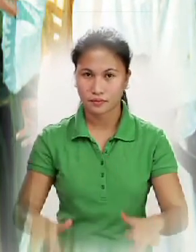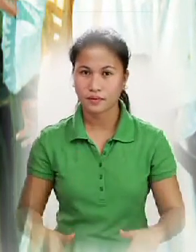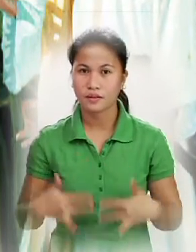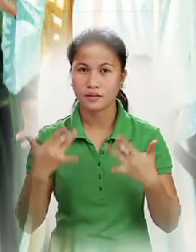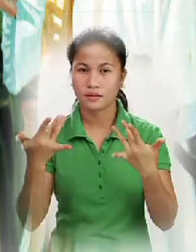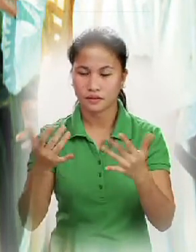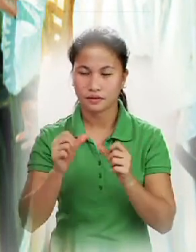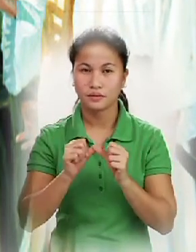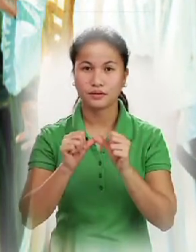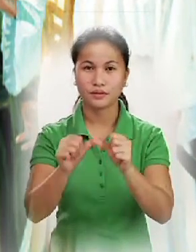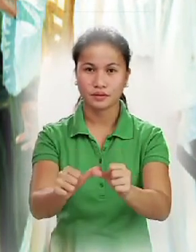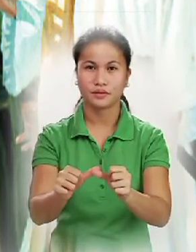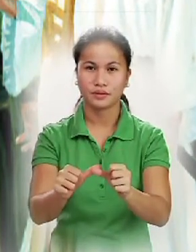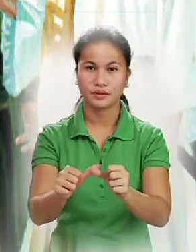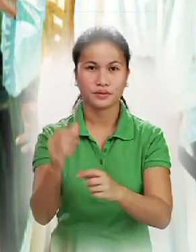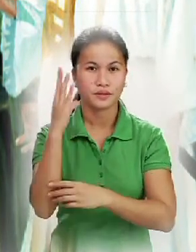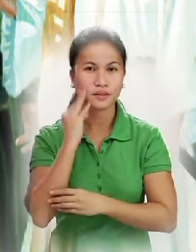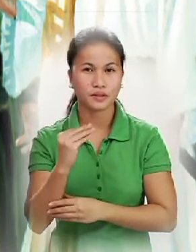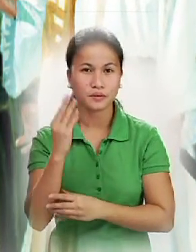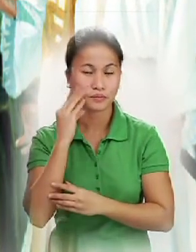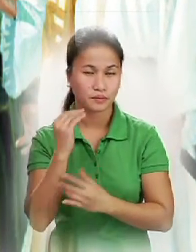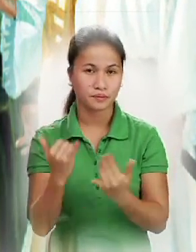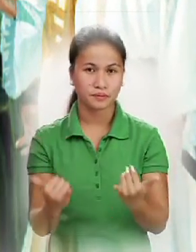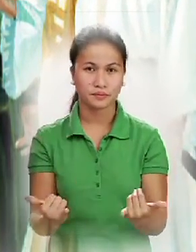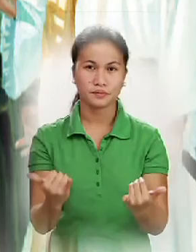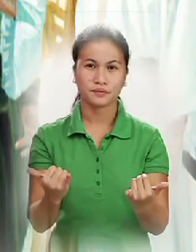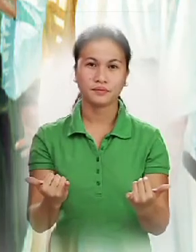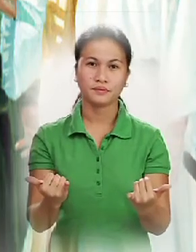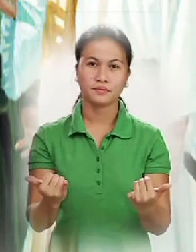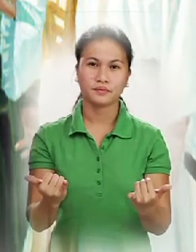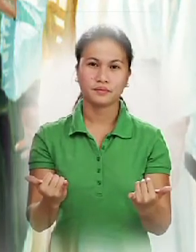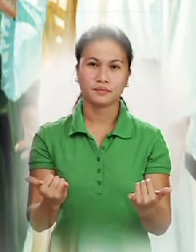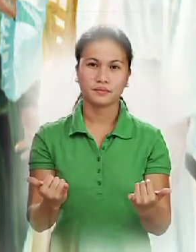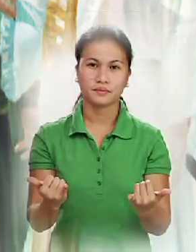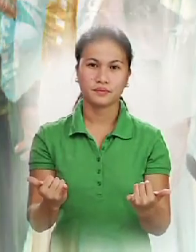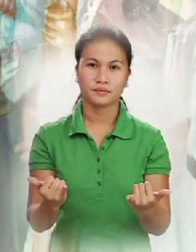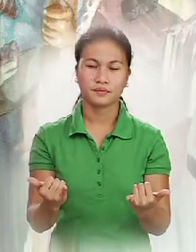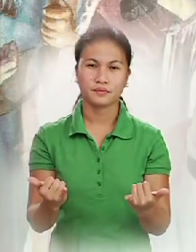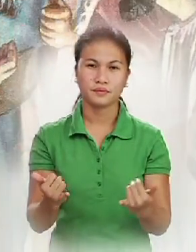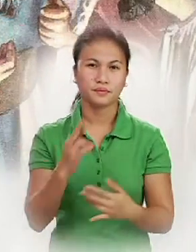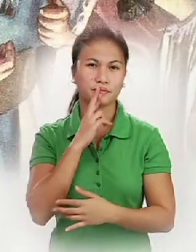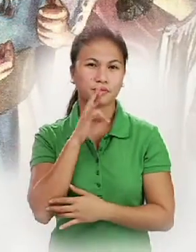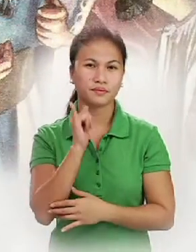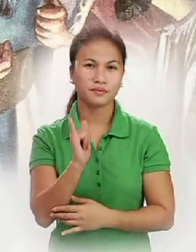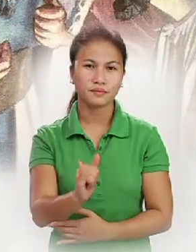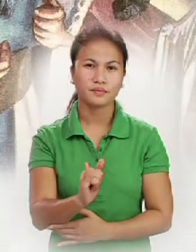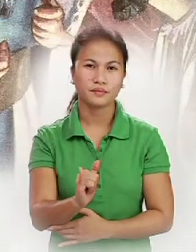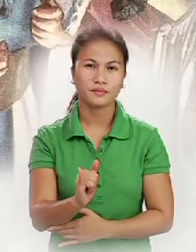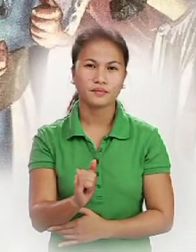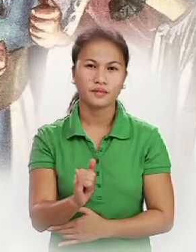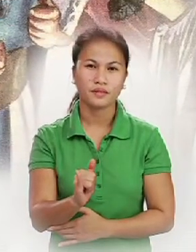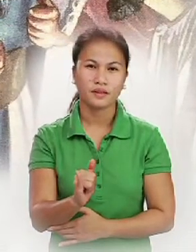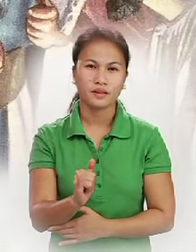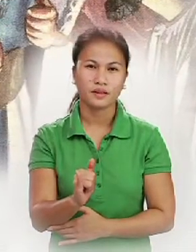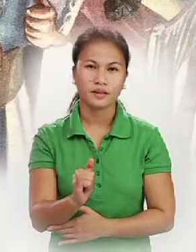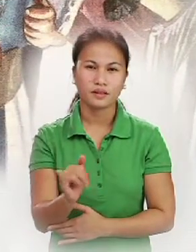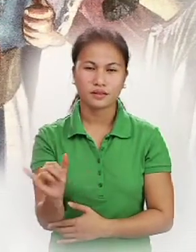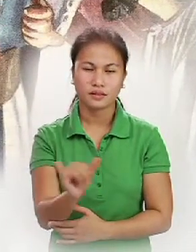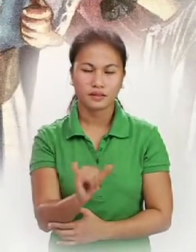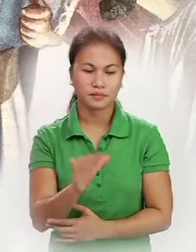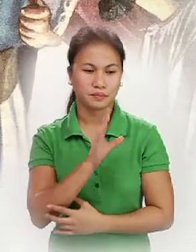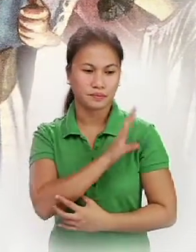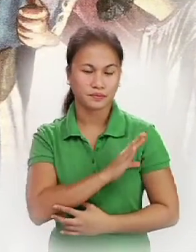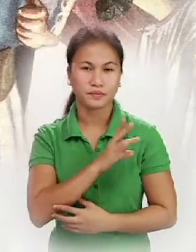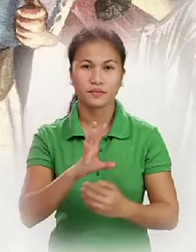in his lifetime and continues to experience now, no, is really born out